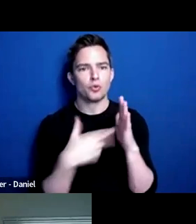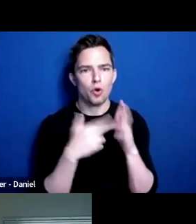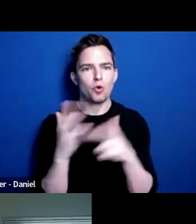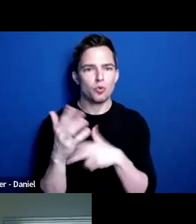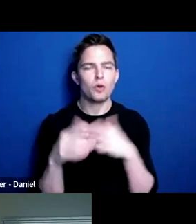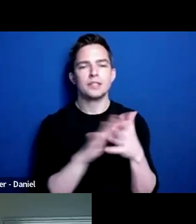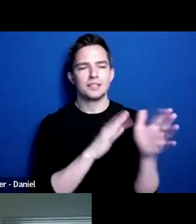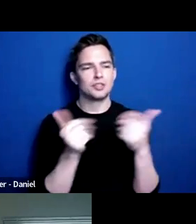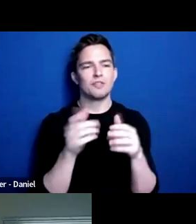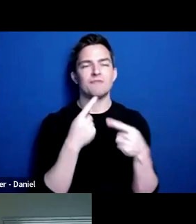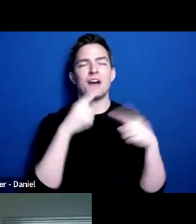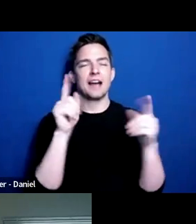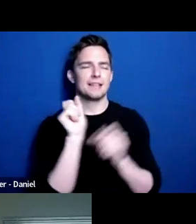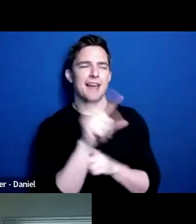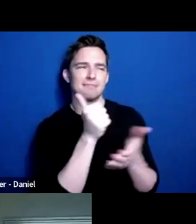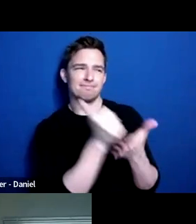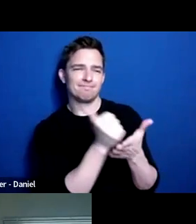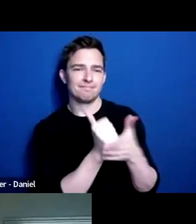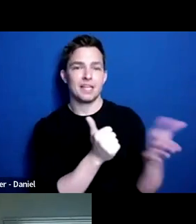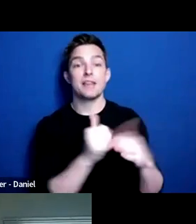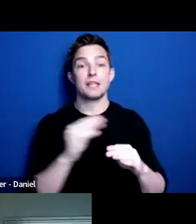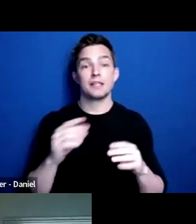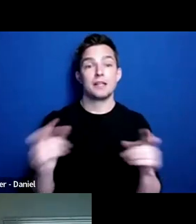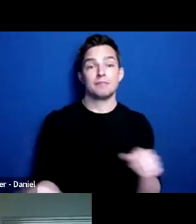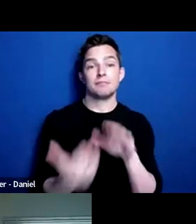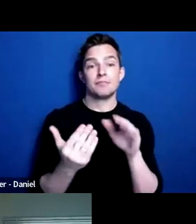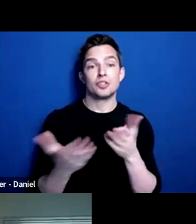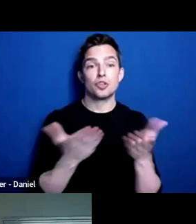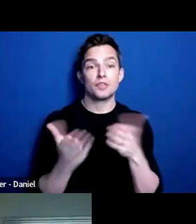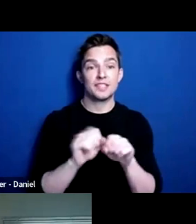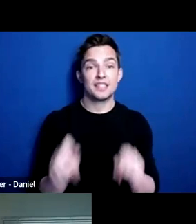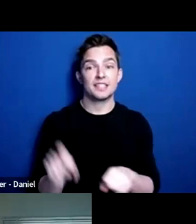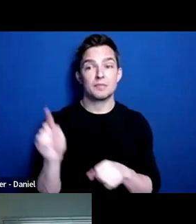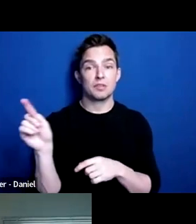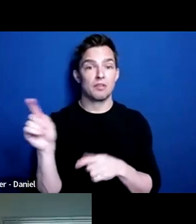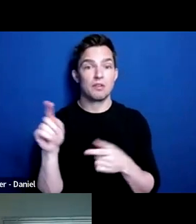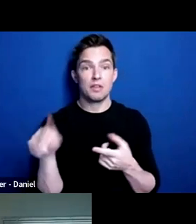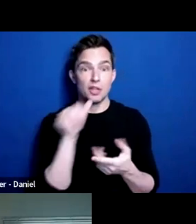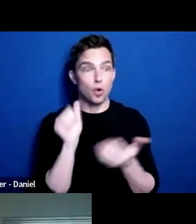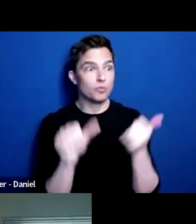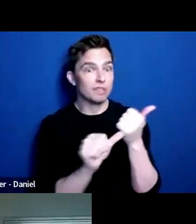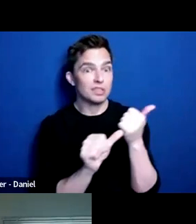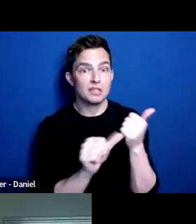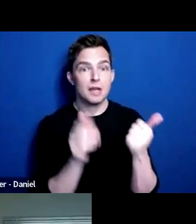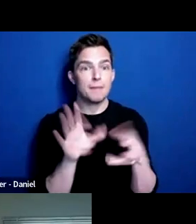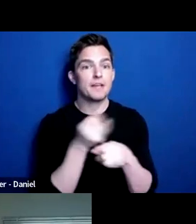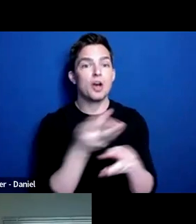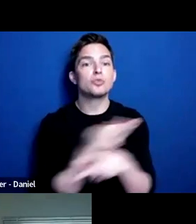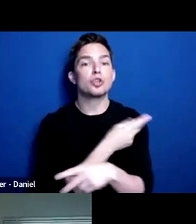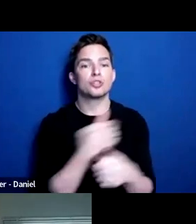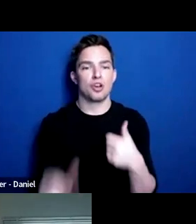help and then be met with services and systems that do not assist and maybe cause further